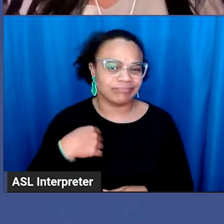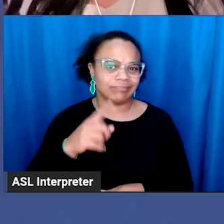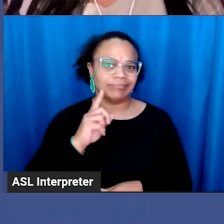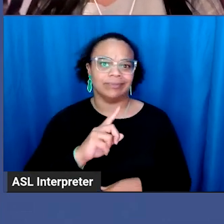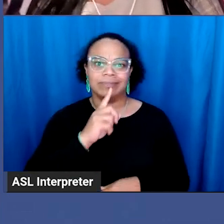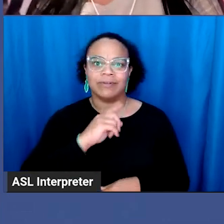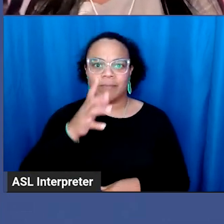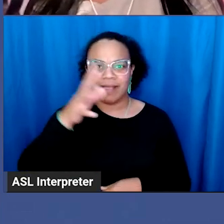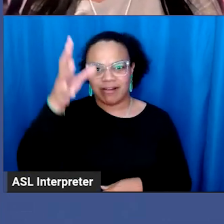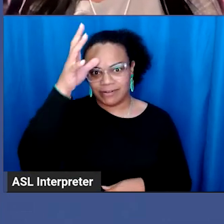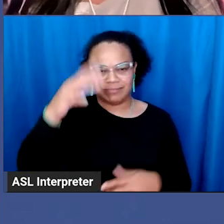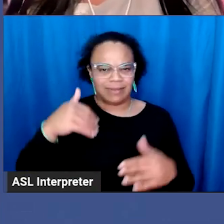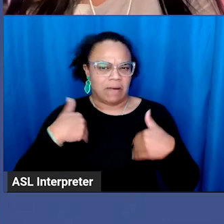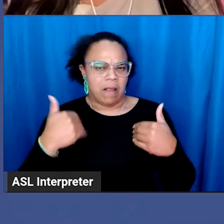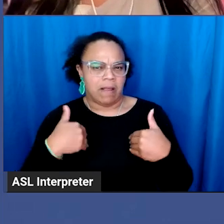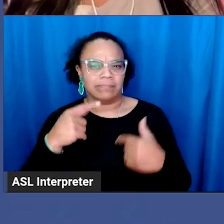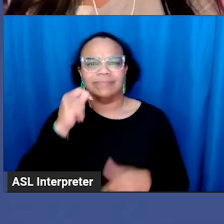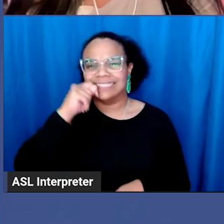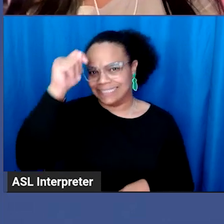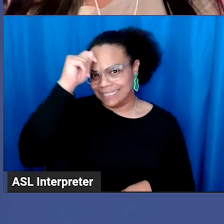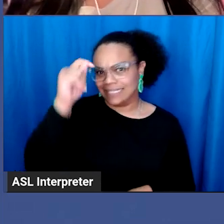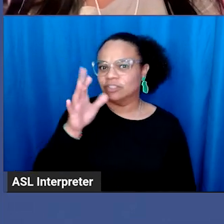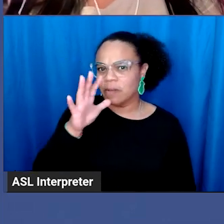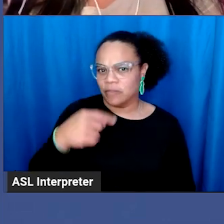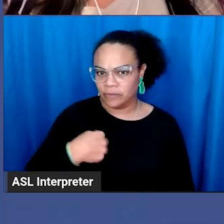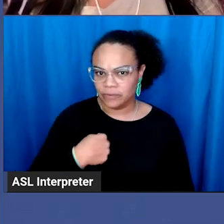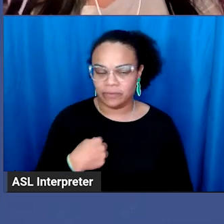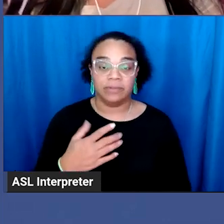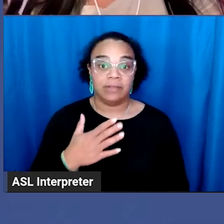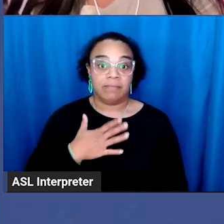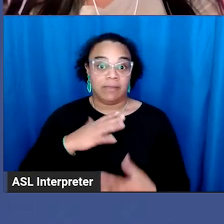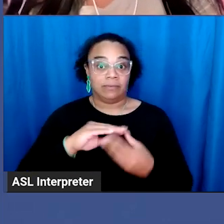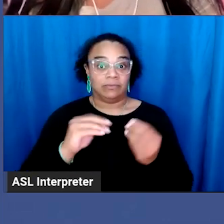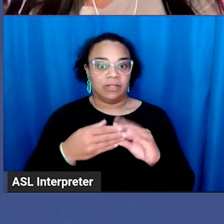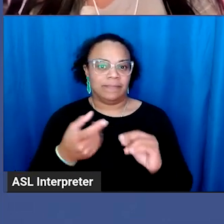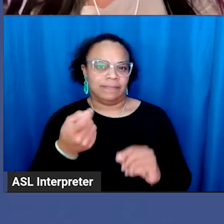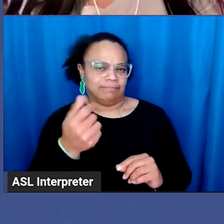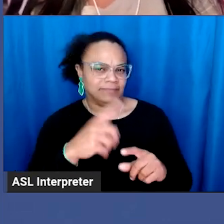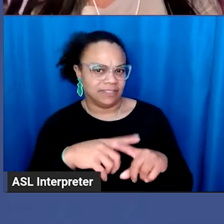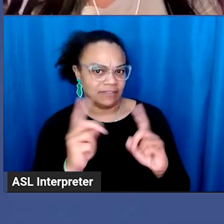was a teenage mother. And my story's a little bit different.